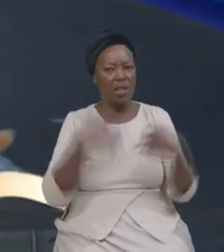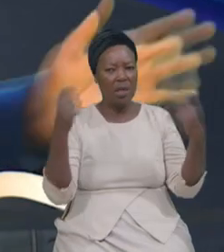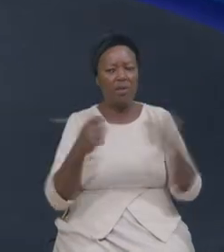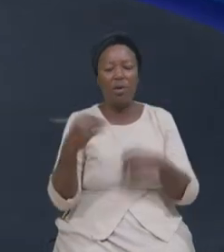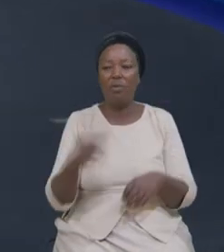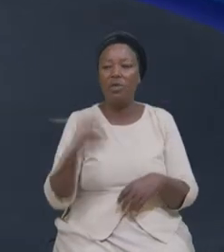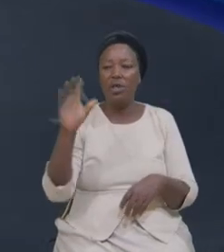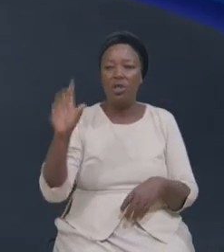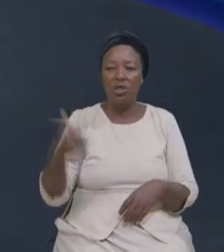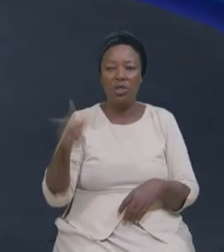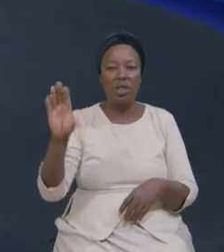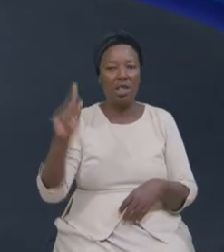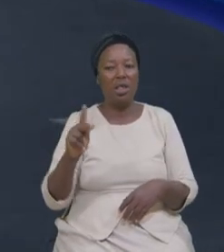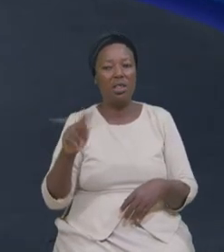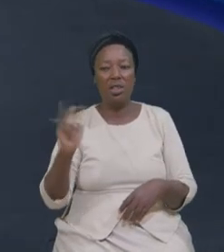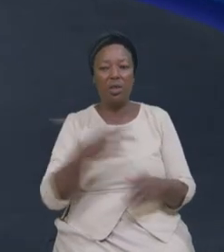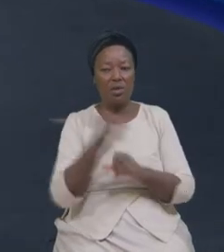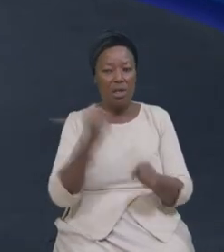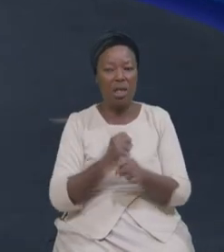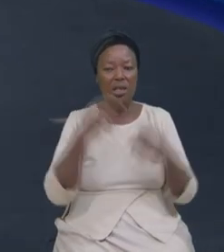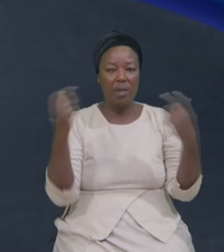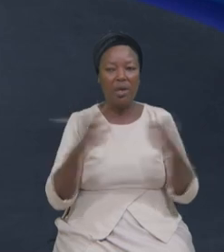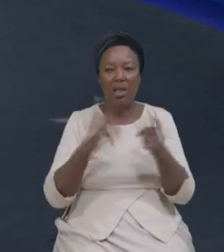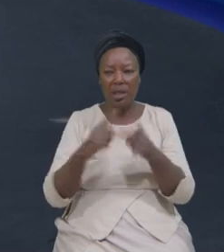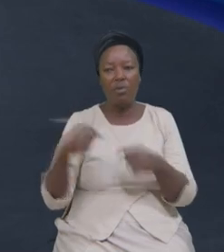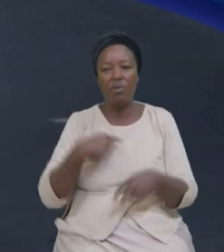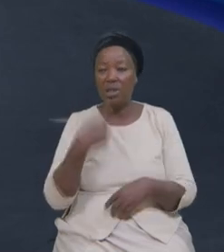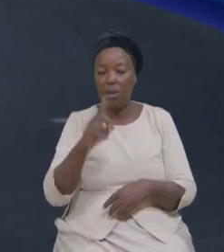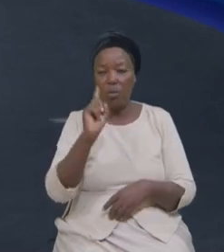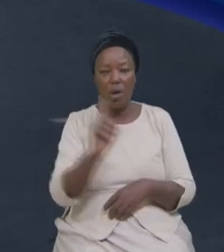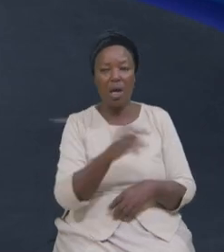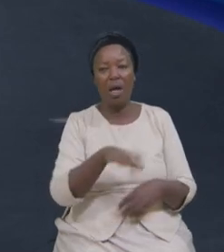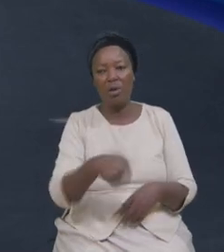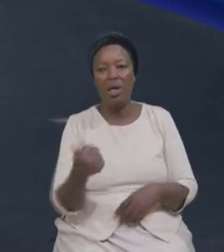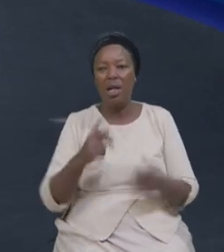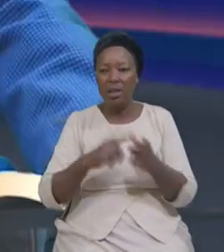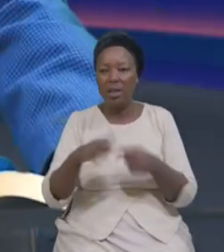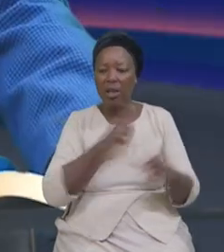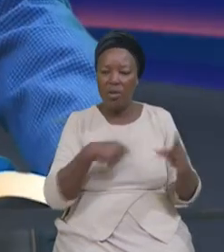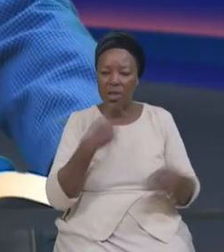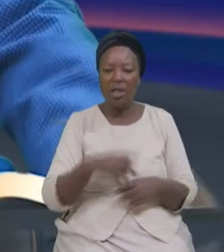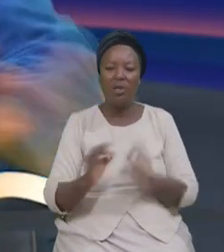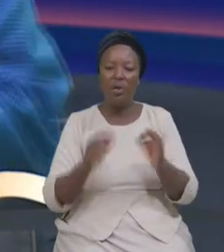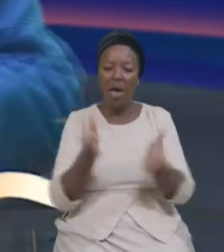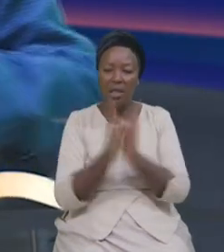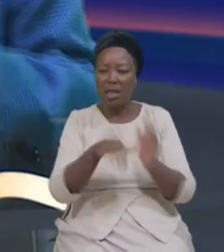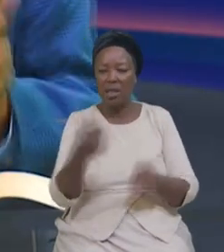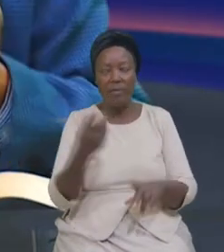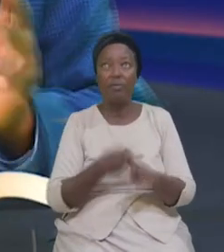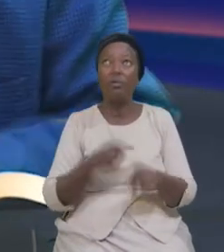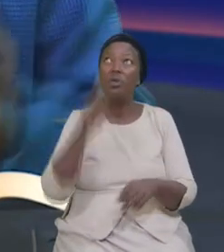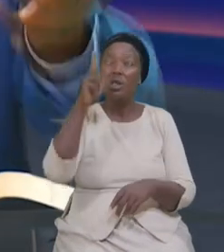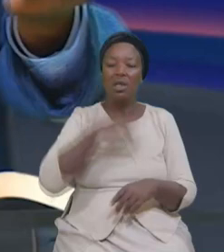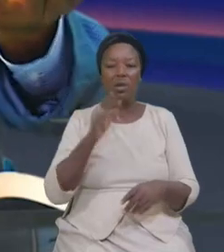GCK, second year celebration. And we tell one another. And the Lord said, if we shall ask anything of him, he